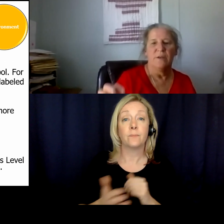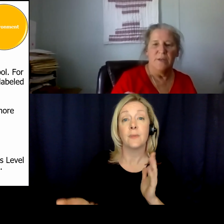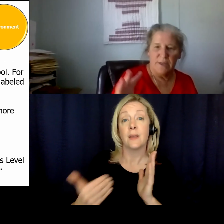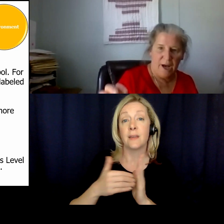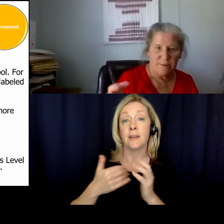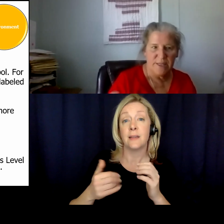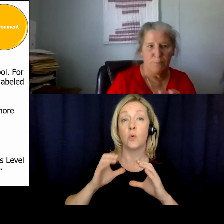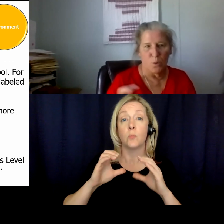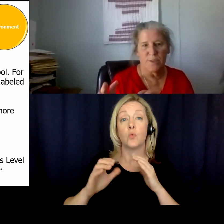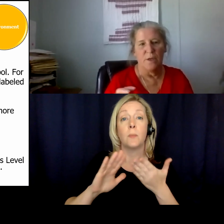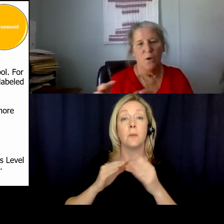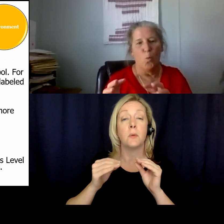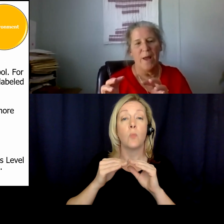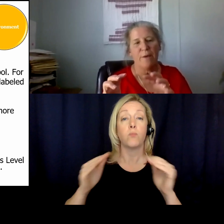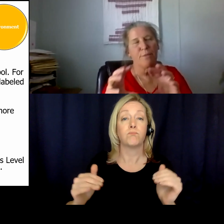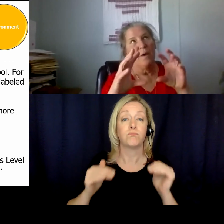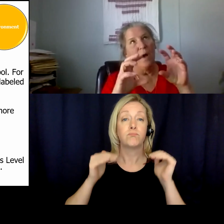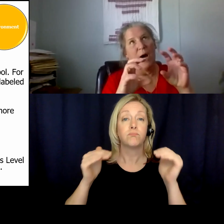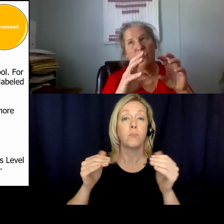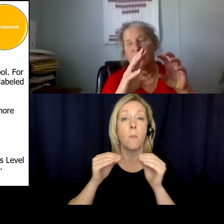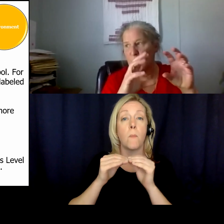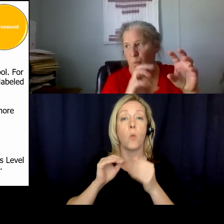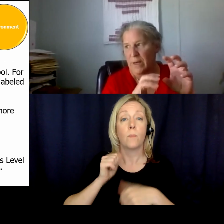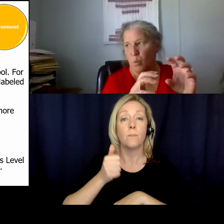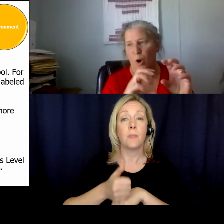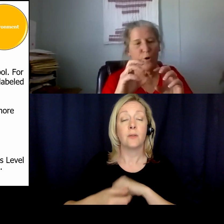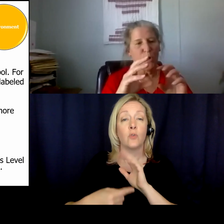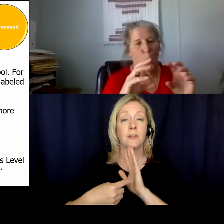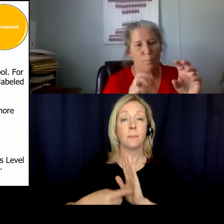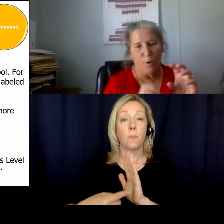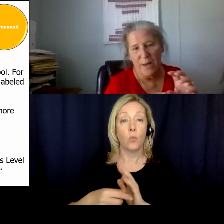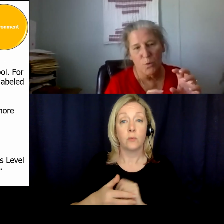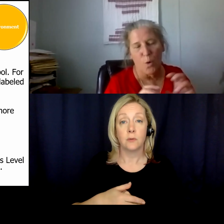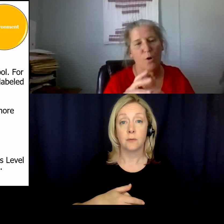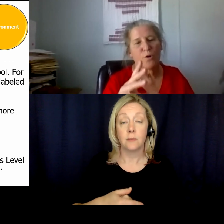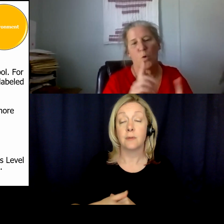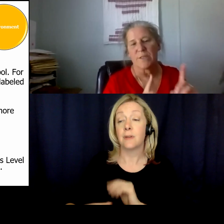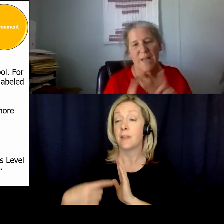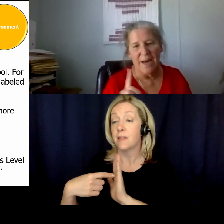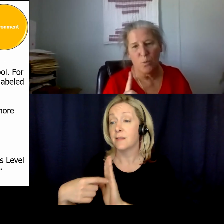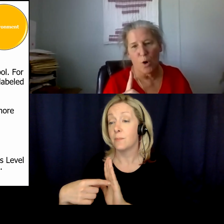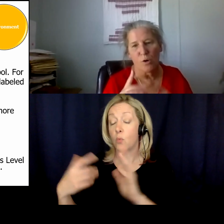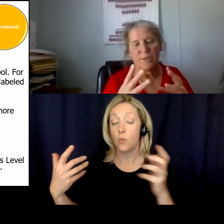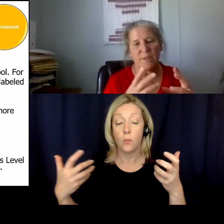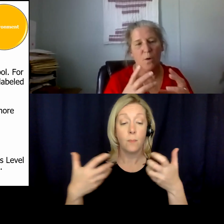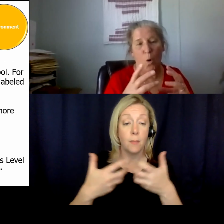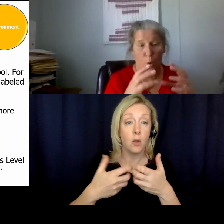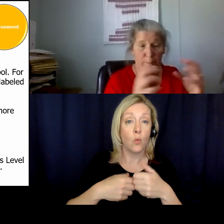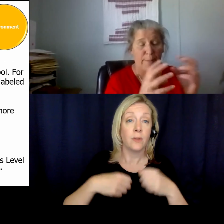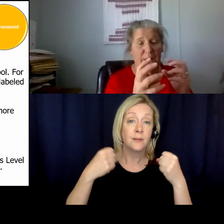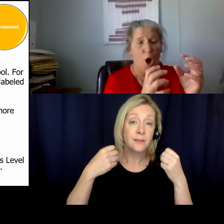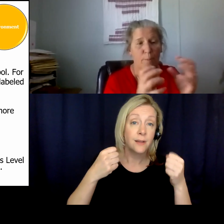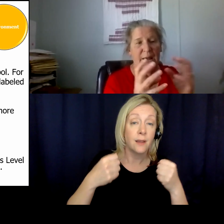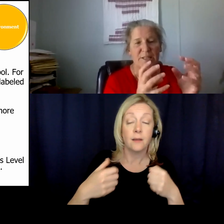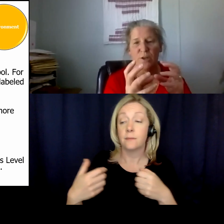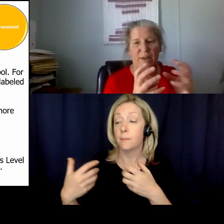those symbols with the written word or brailled word or signed words, or